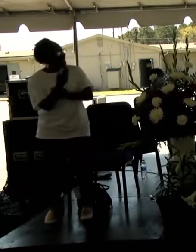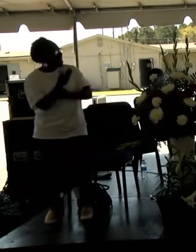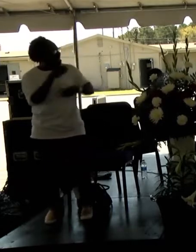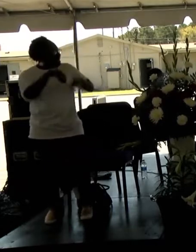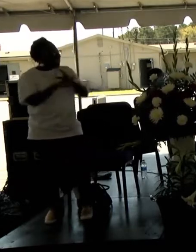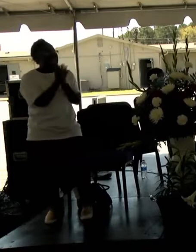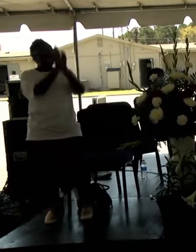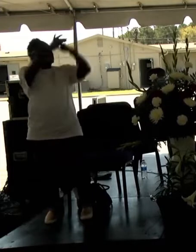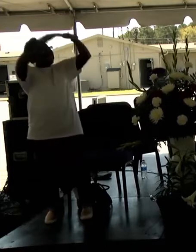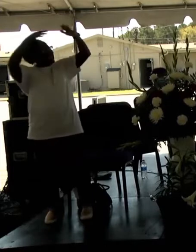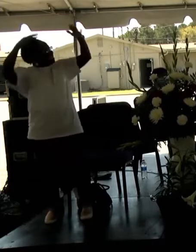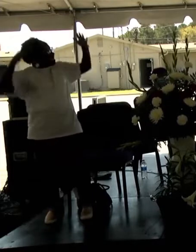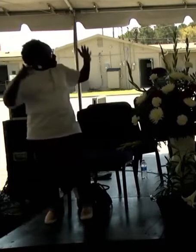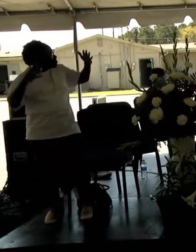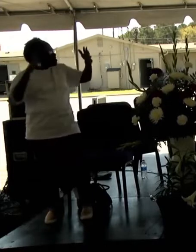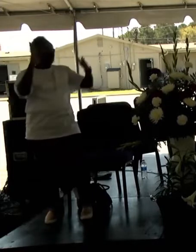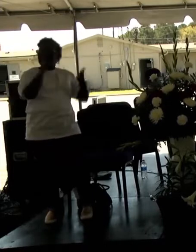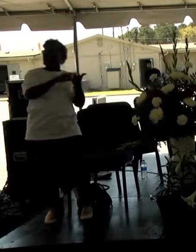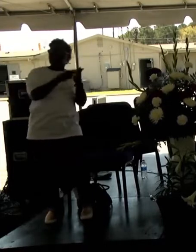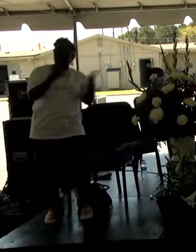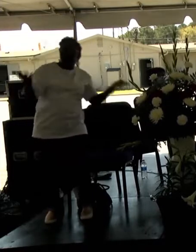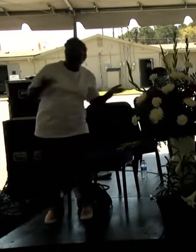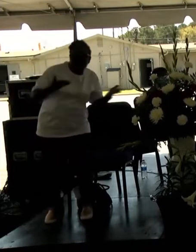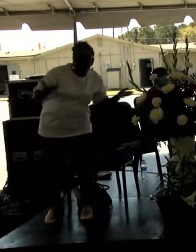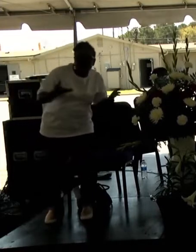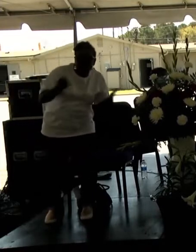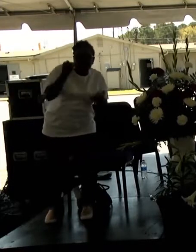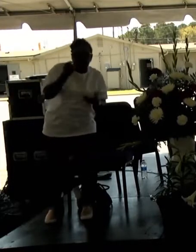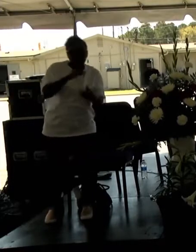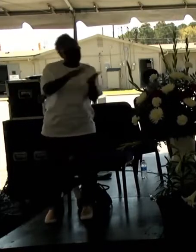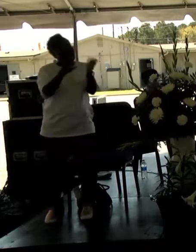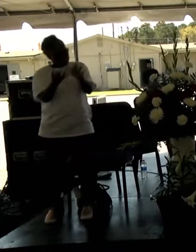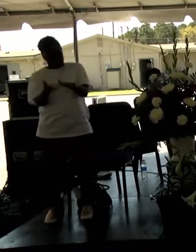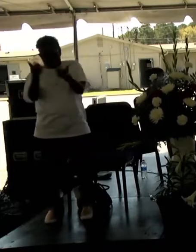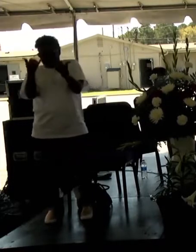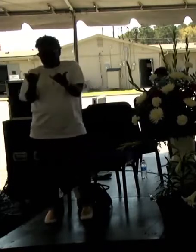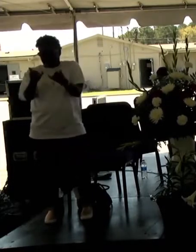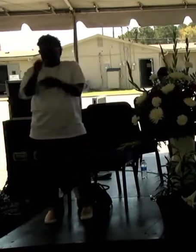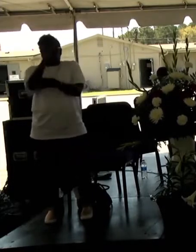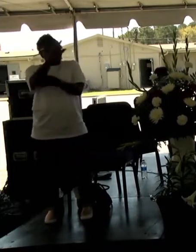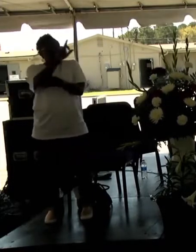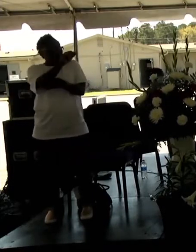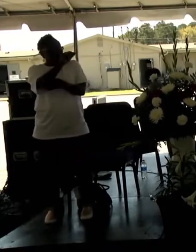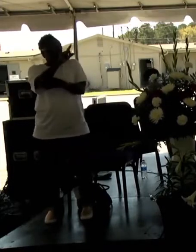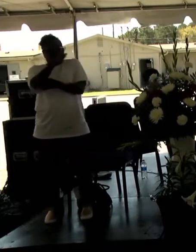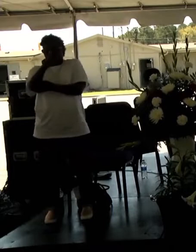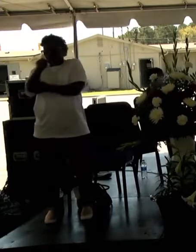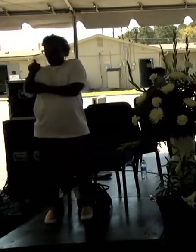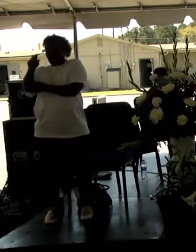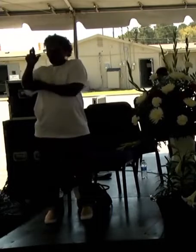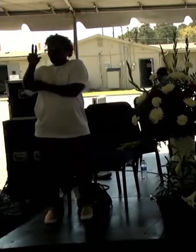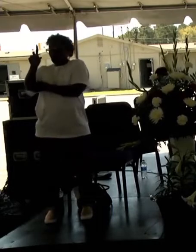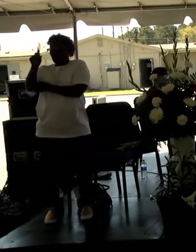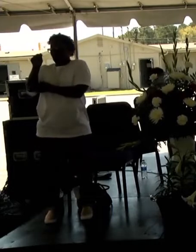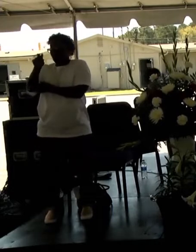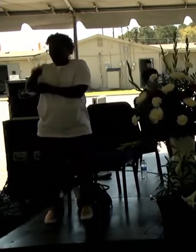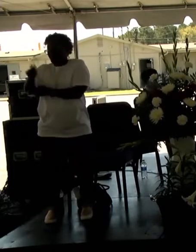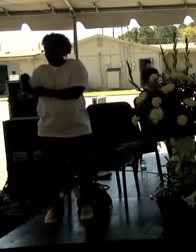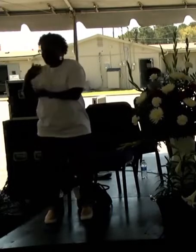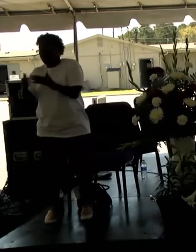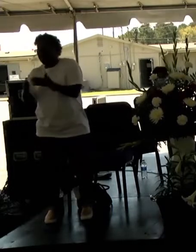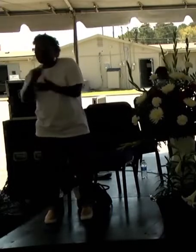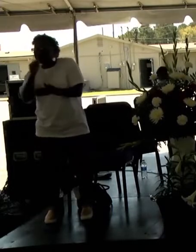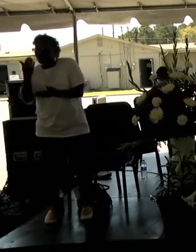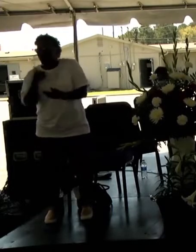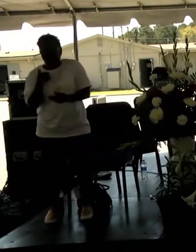for me? That means if I die during this season, if I die in 21 or 22, I may not have what I